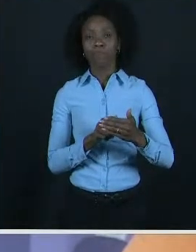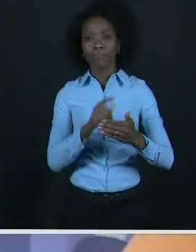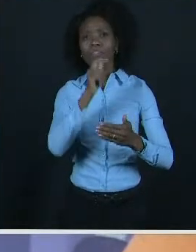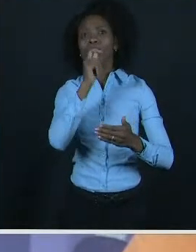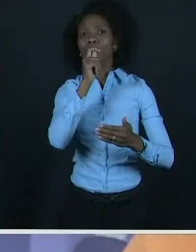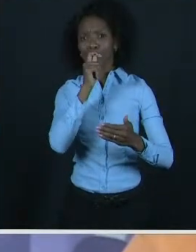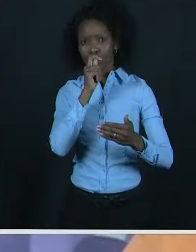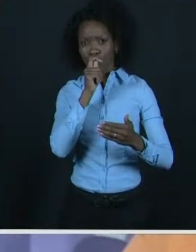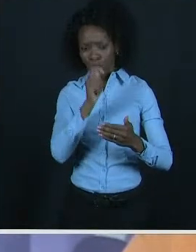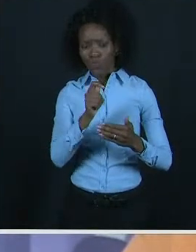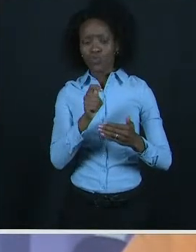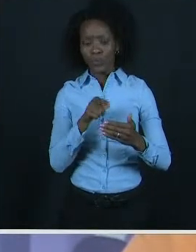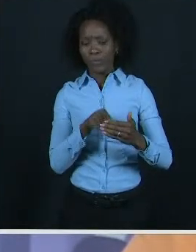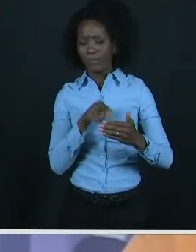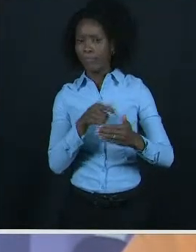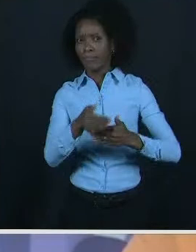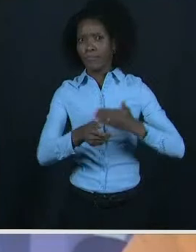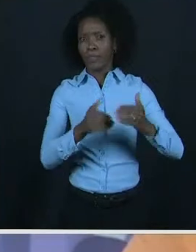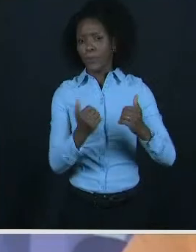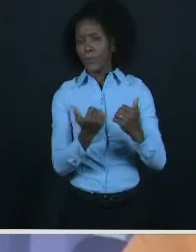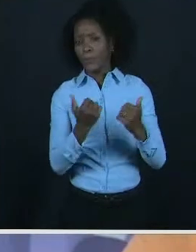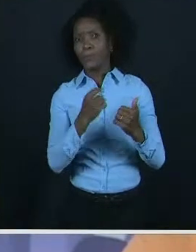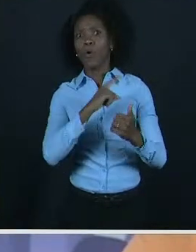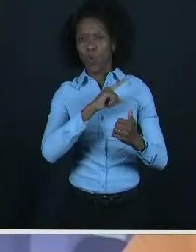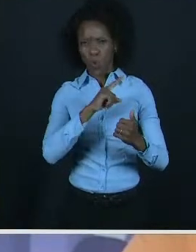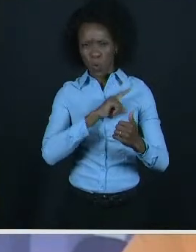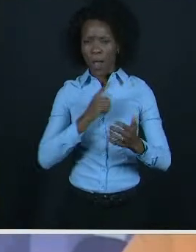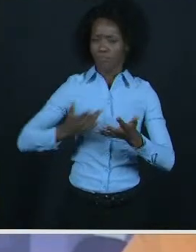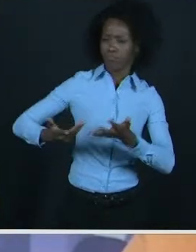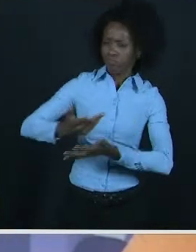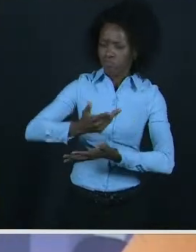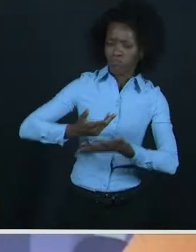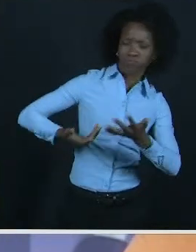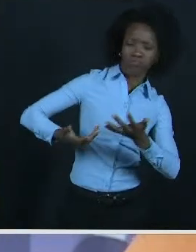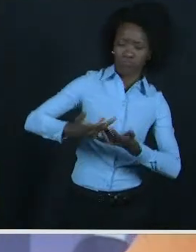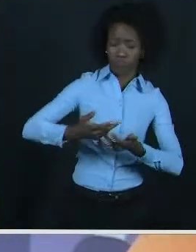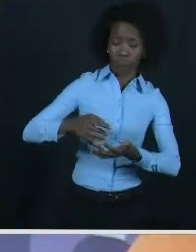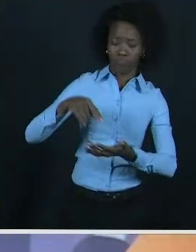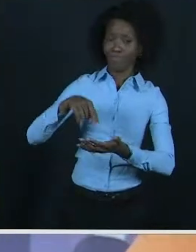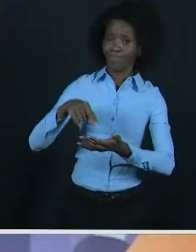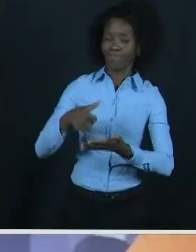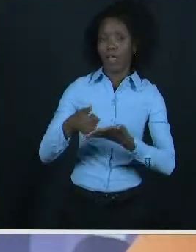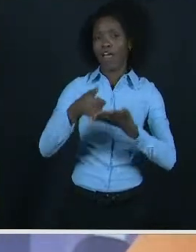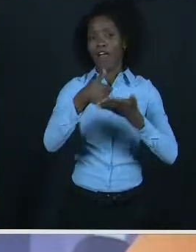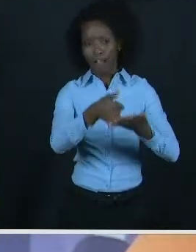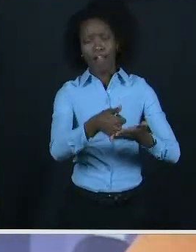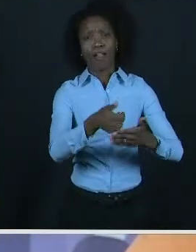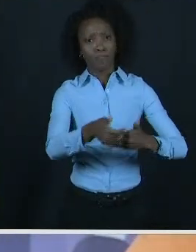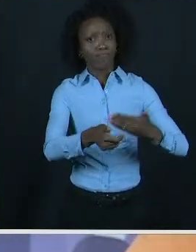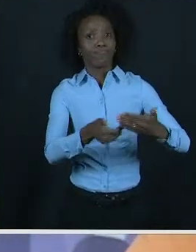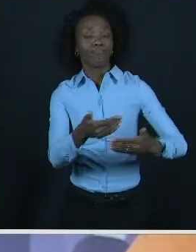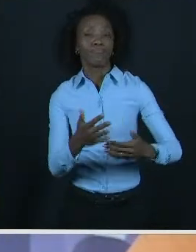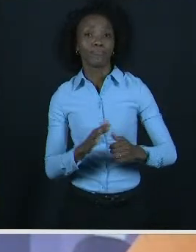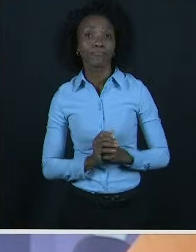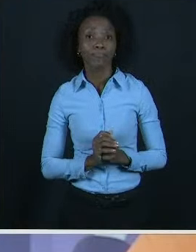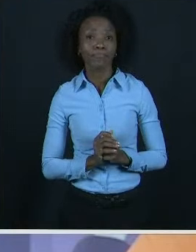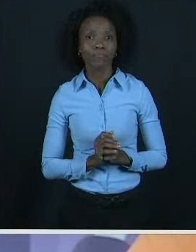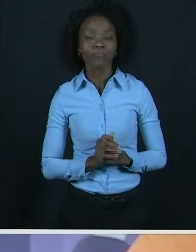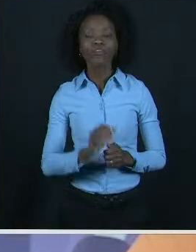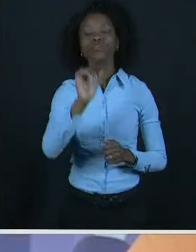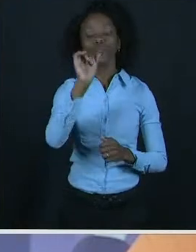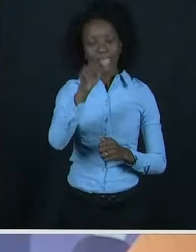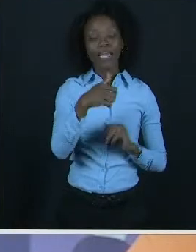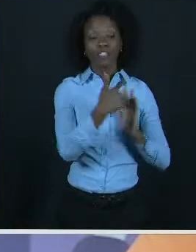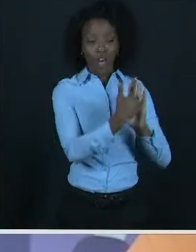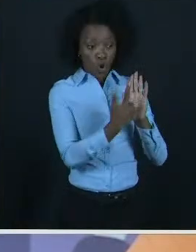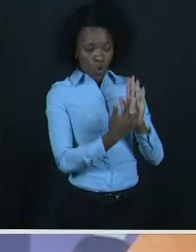extensive engagements. And you may ask, we moved very quickly with the laws that I'll talk about